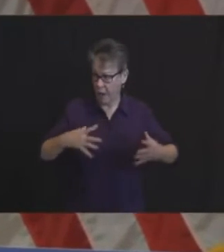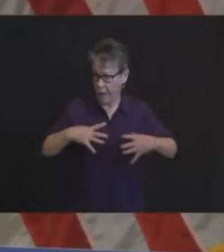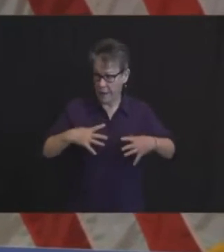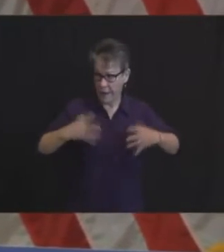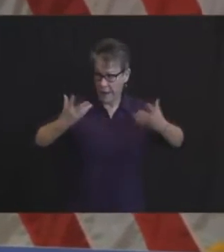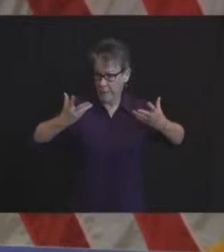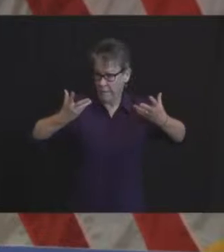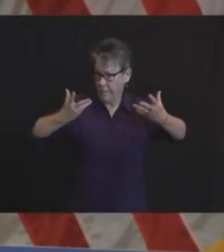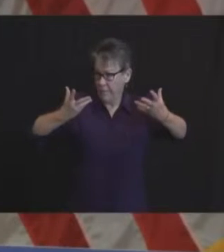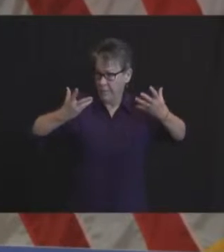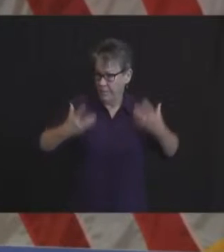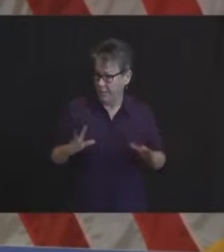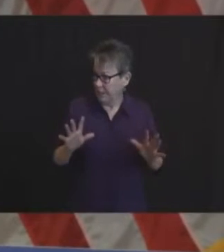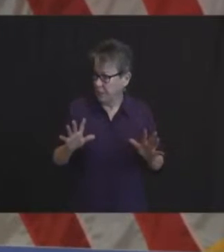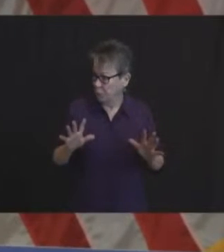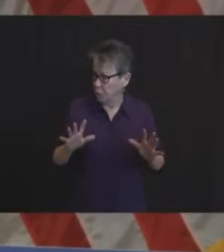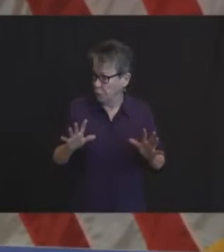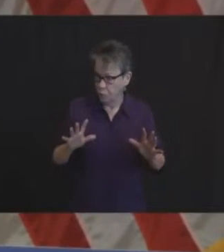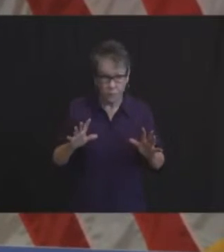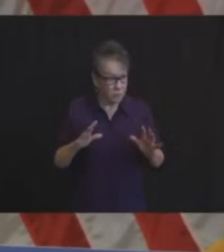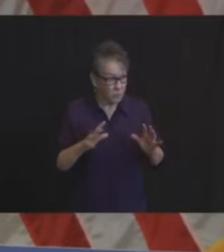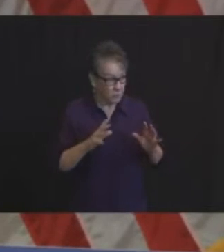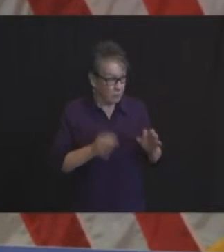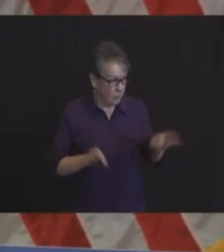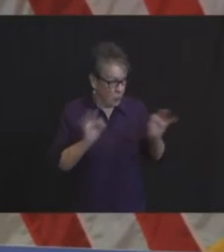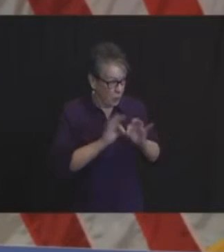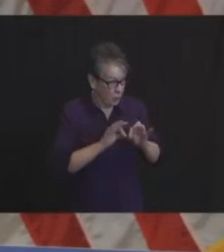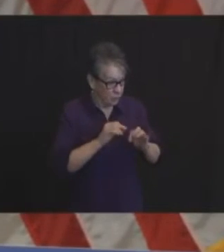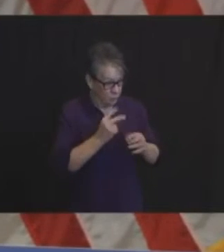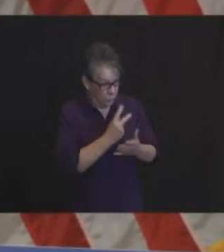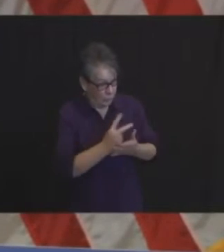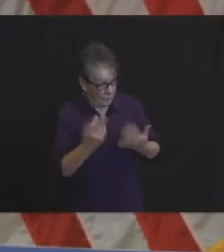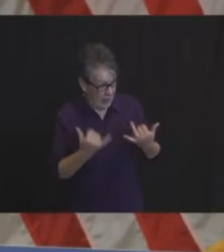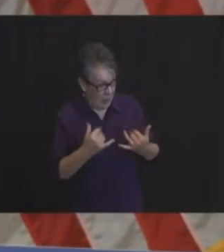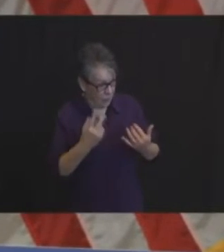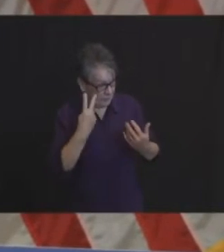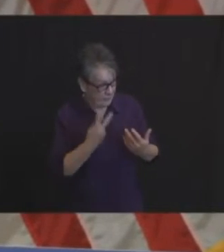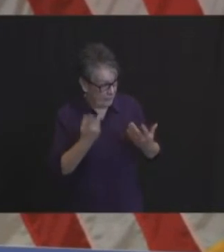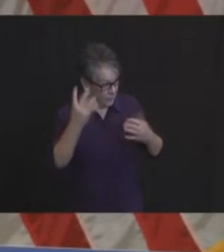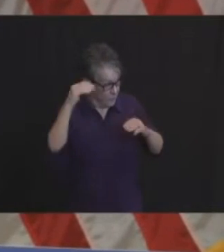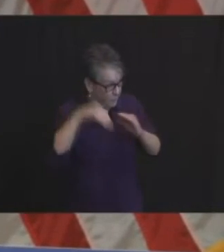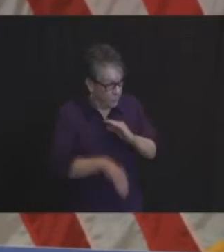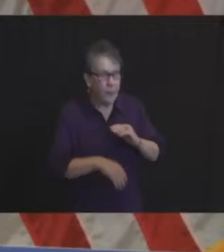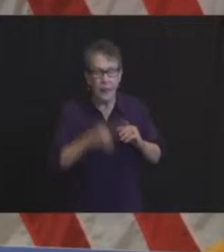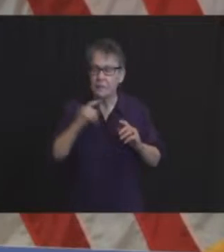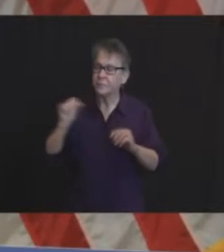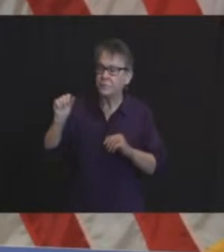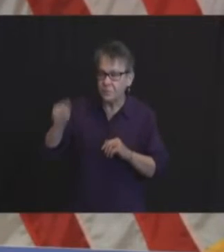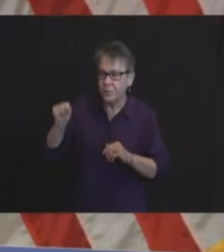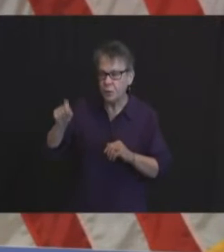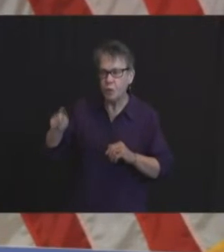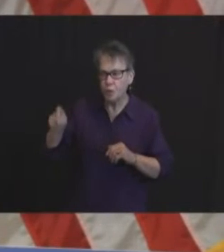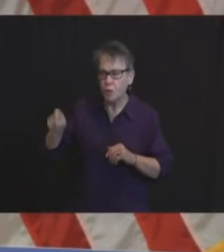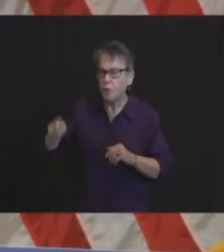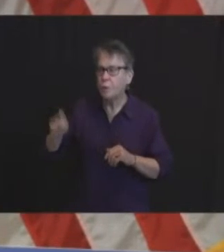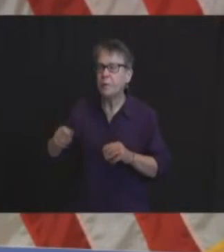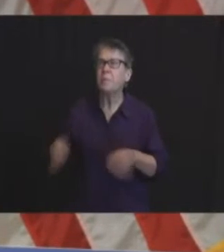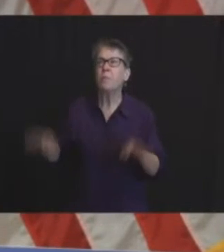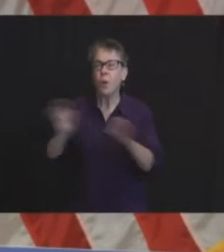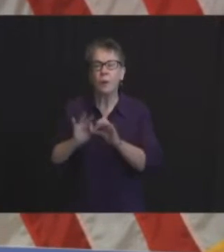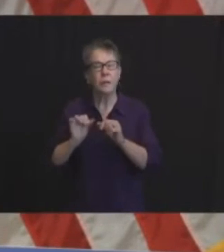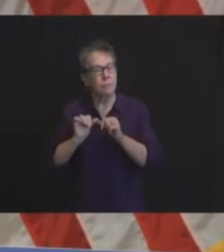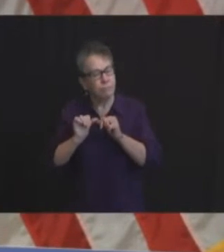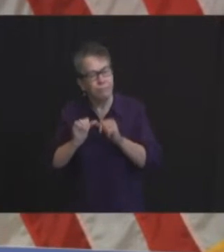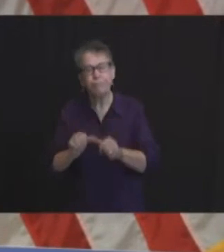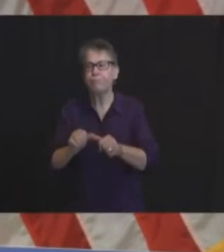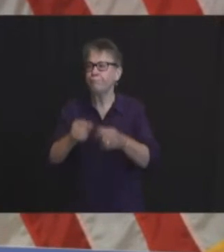say based on what we're seeing with our EpiCurve data right now, like disease over time, is that, yes, we did have a